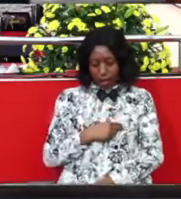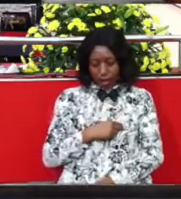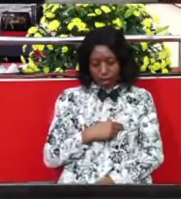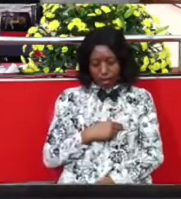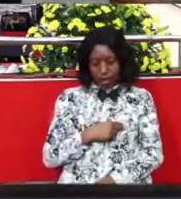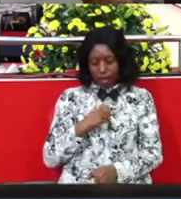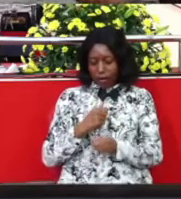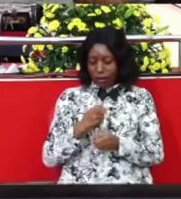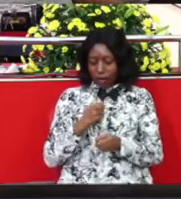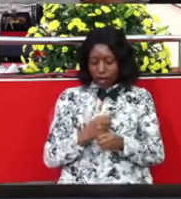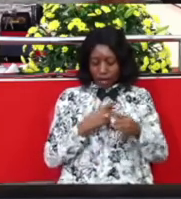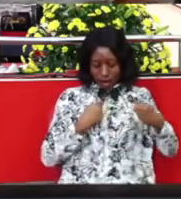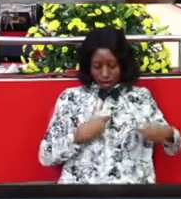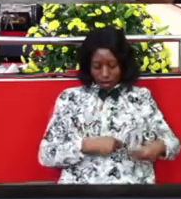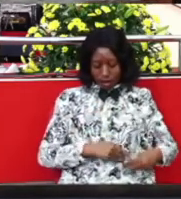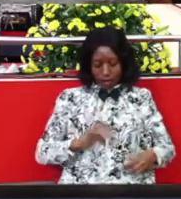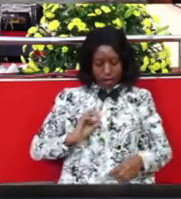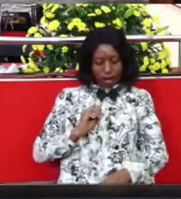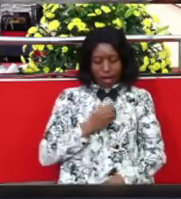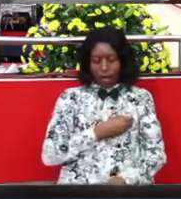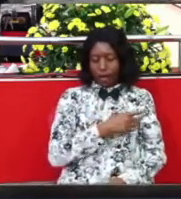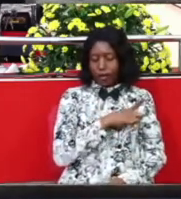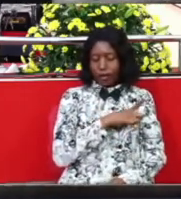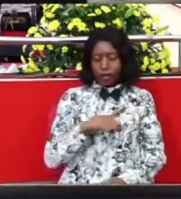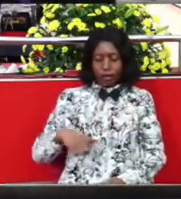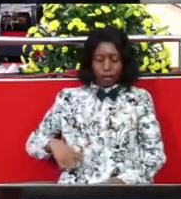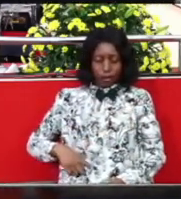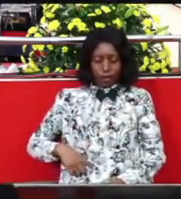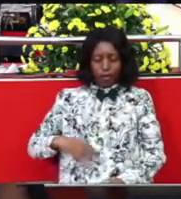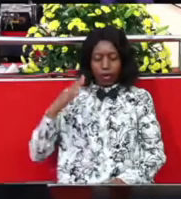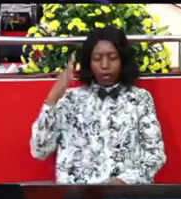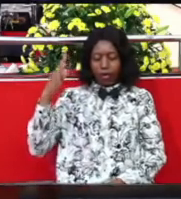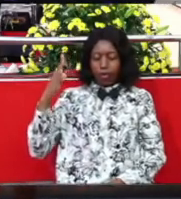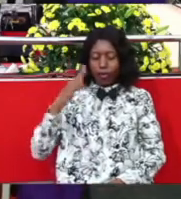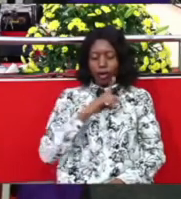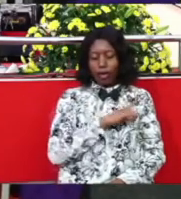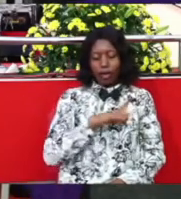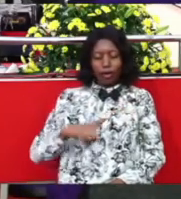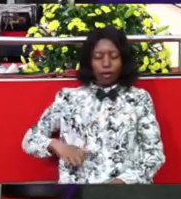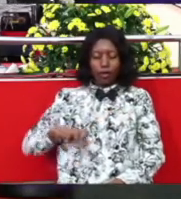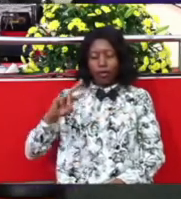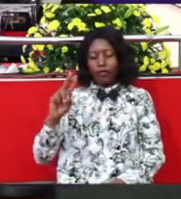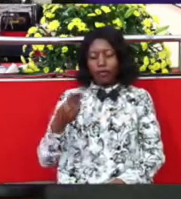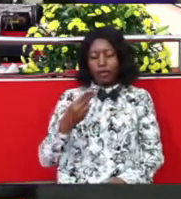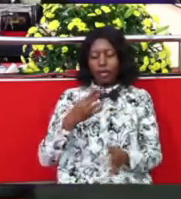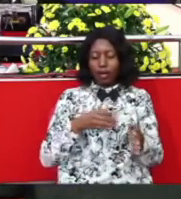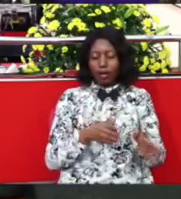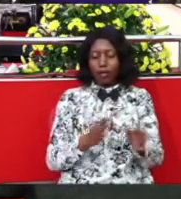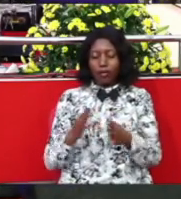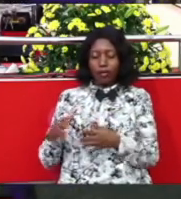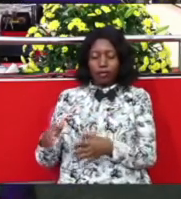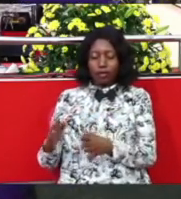our hearts, oh God. Fanya kazi ndani ya mioyo yetu Bwana. Thank you that you are a God of second chances. Asante kwa sababu wewe ni Mungu wa mara ya pili. You do not throw